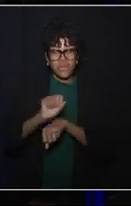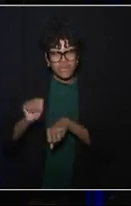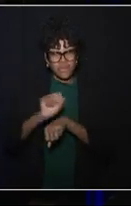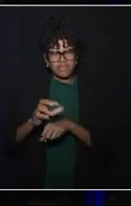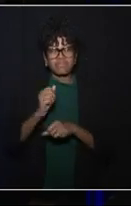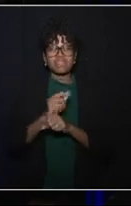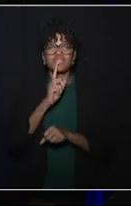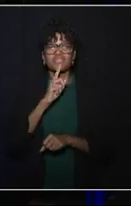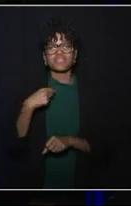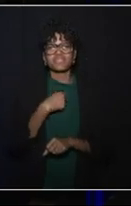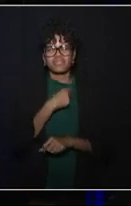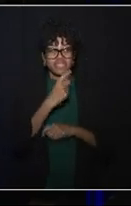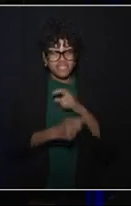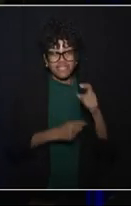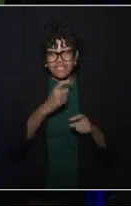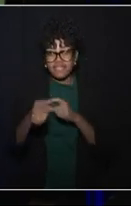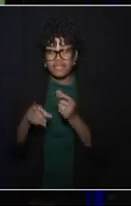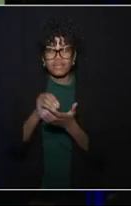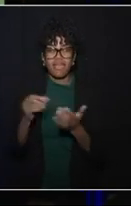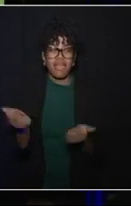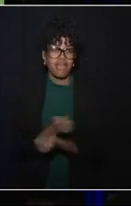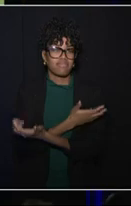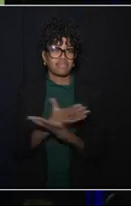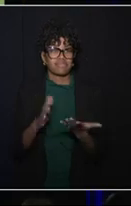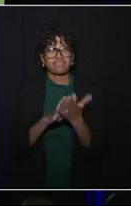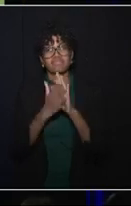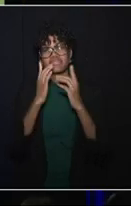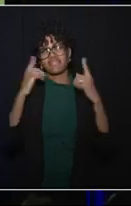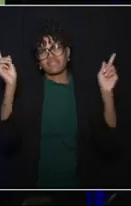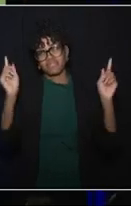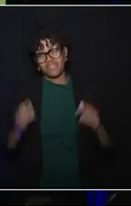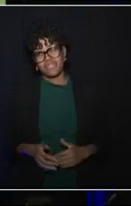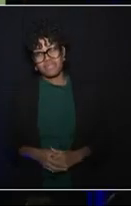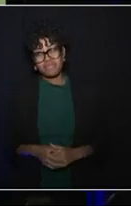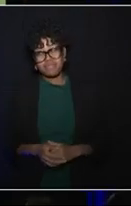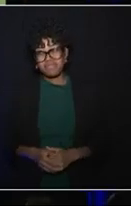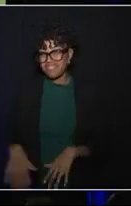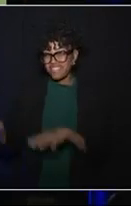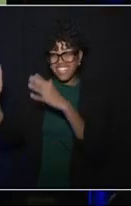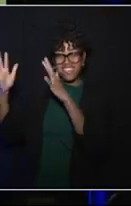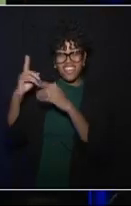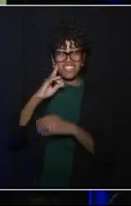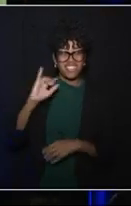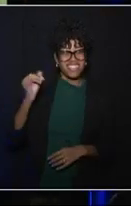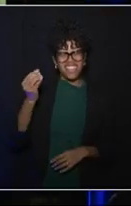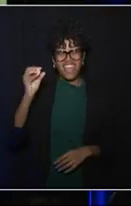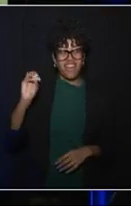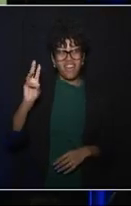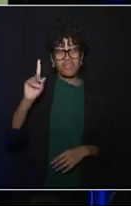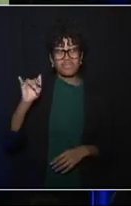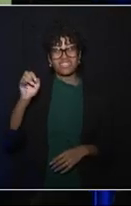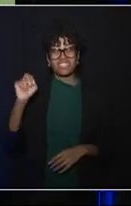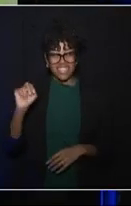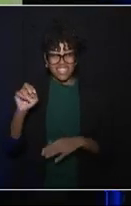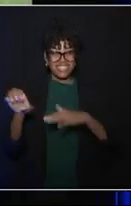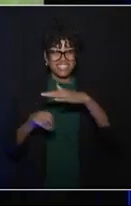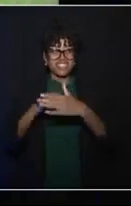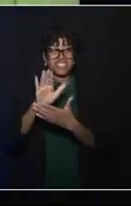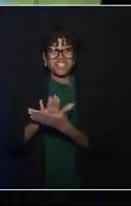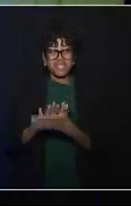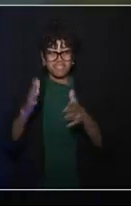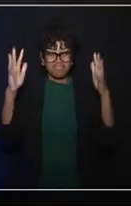to be successful. Give it up for J.O. Wilson.